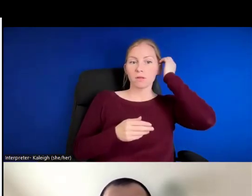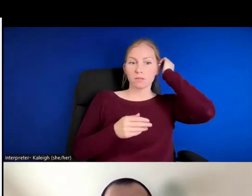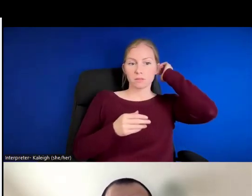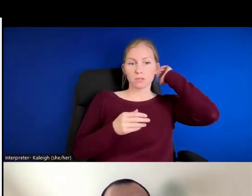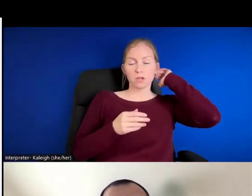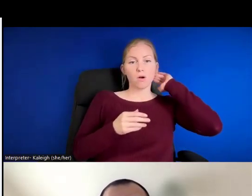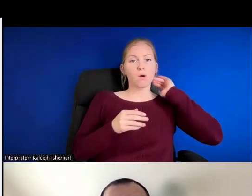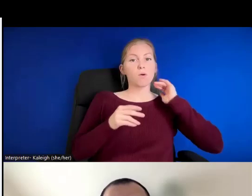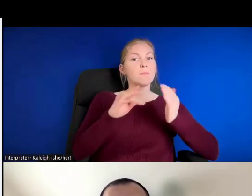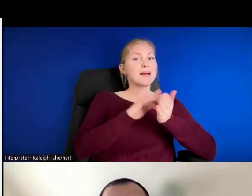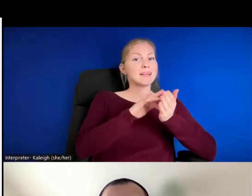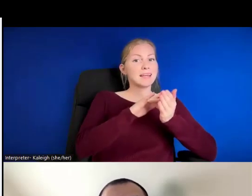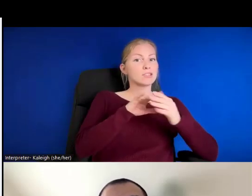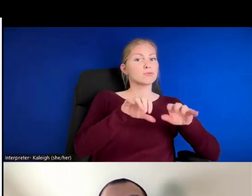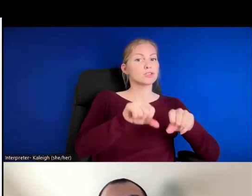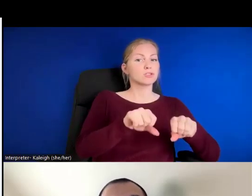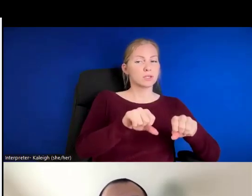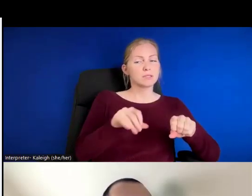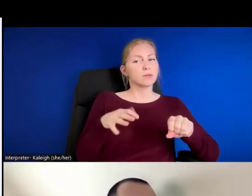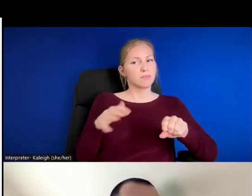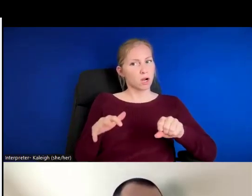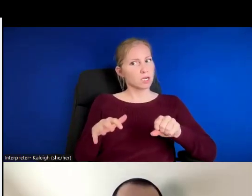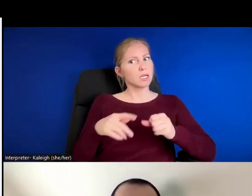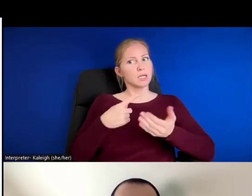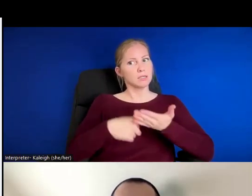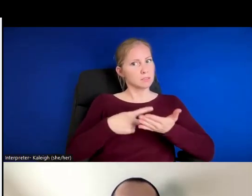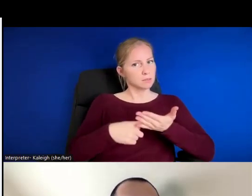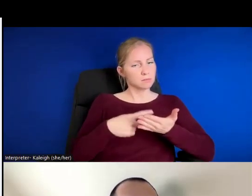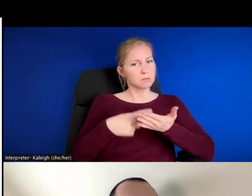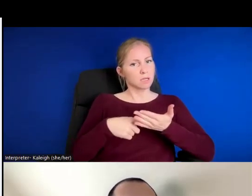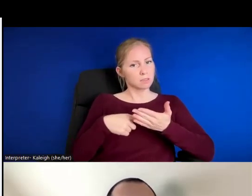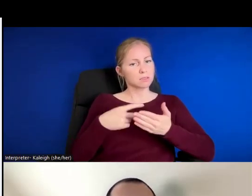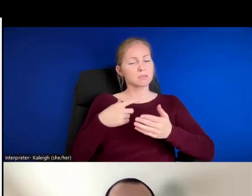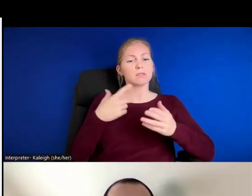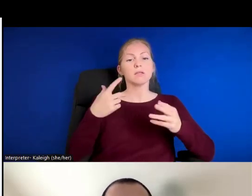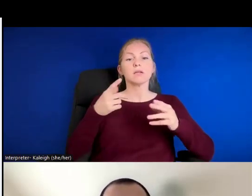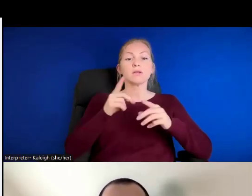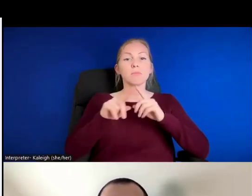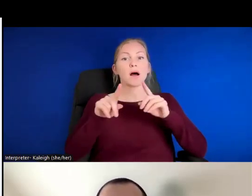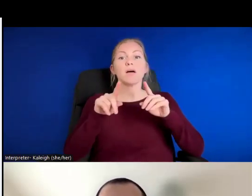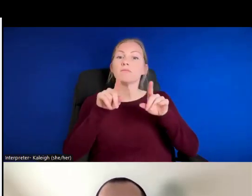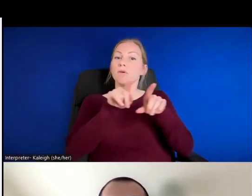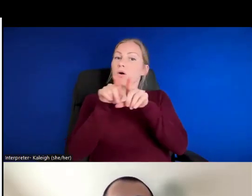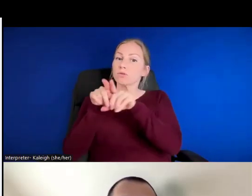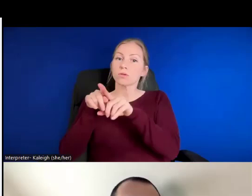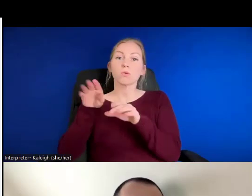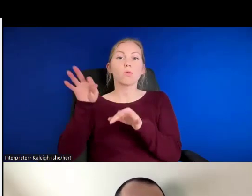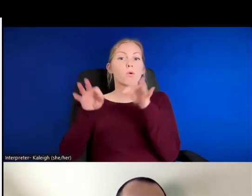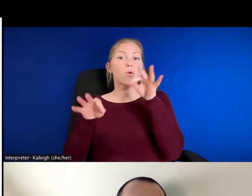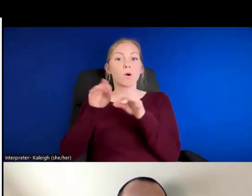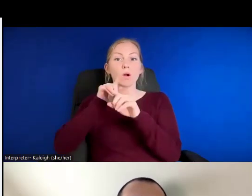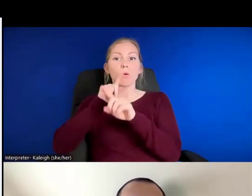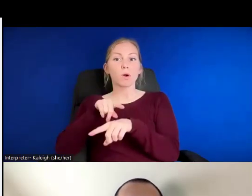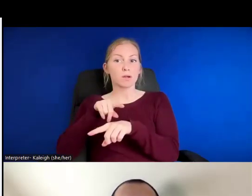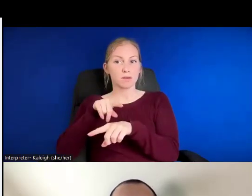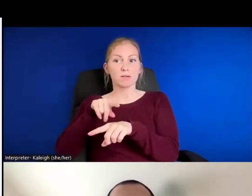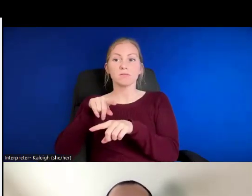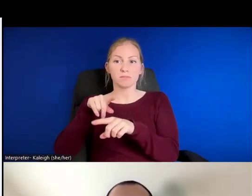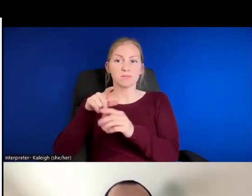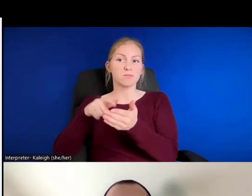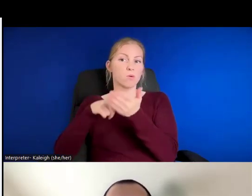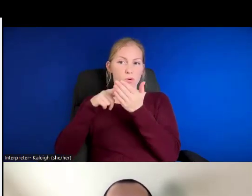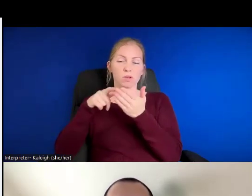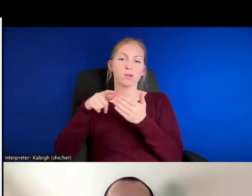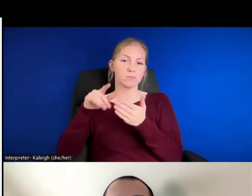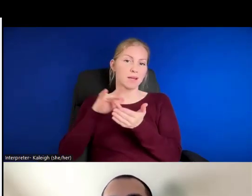as we've discussed extensively, but also for court-ordered medication if someone refuses to take oral medication or